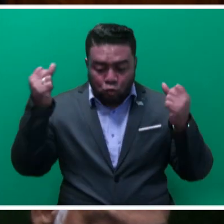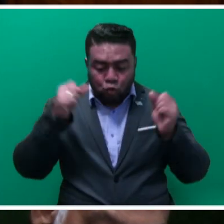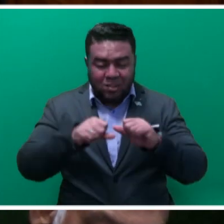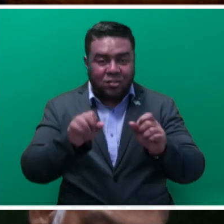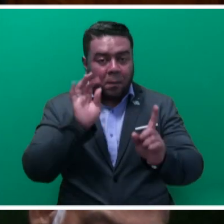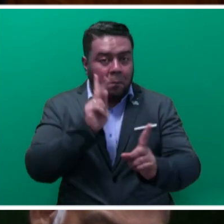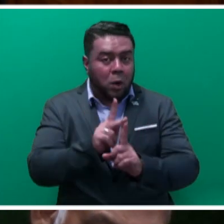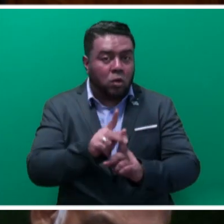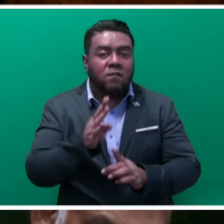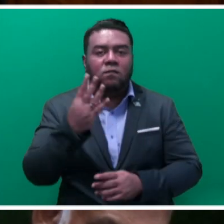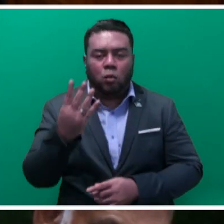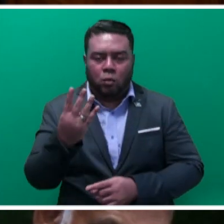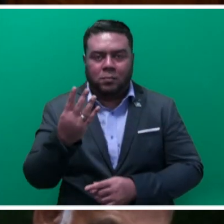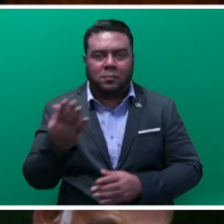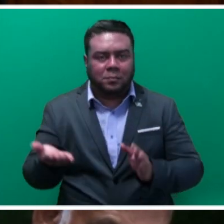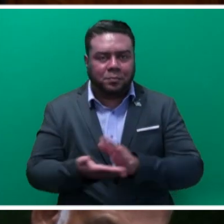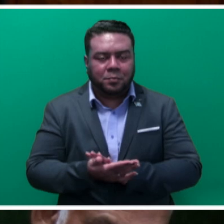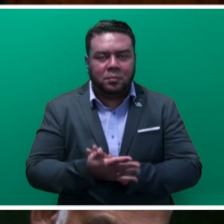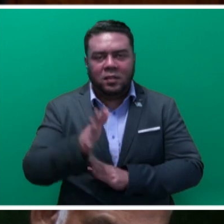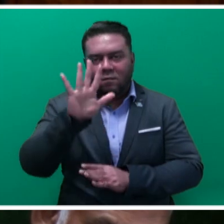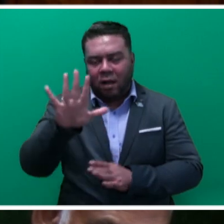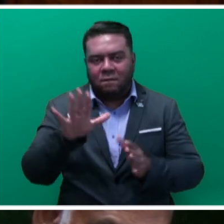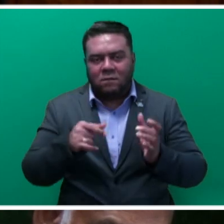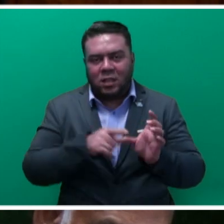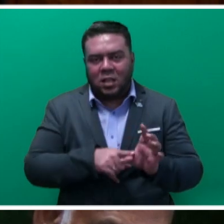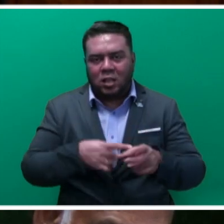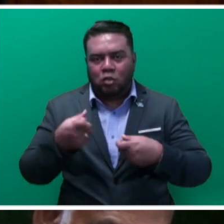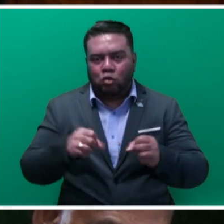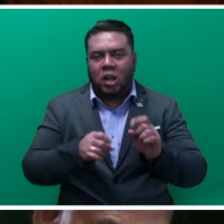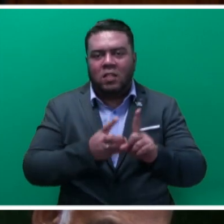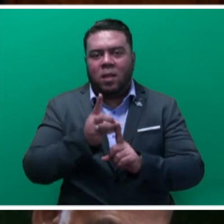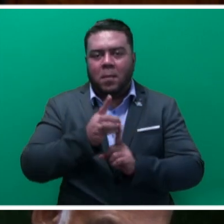4 under the 5-year Strategic Development Plan.